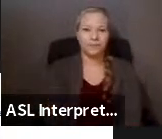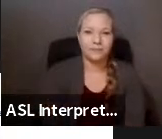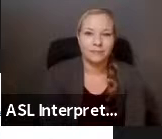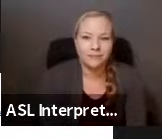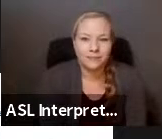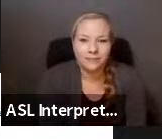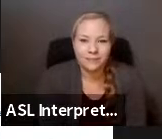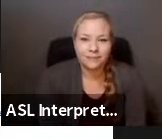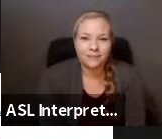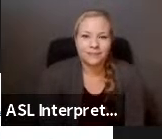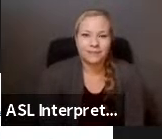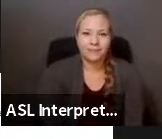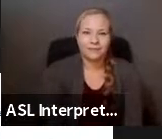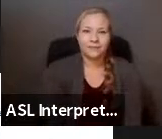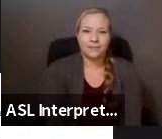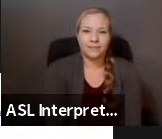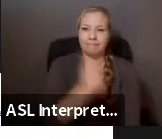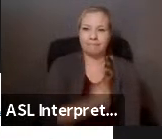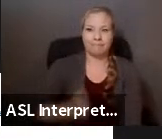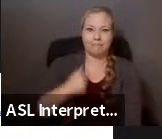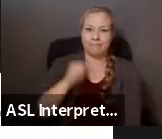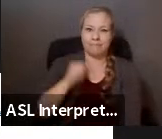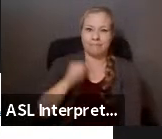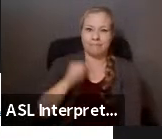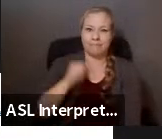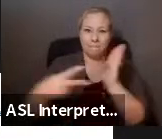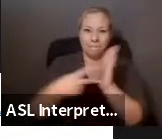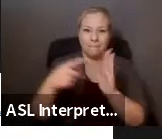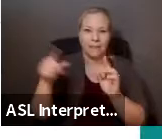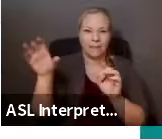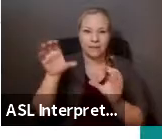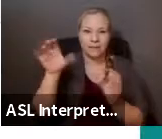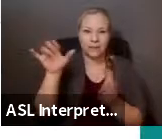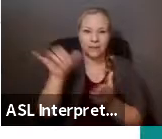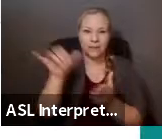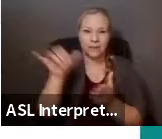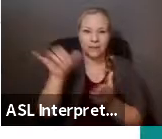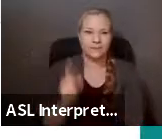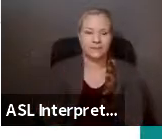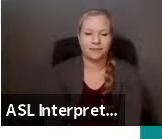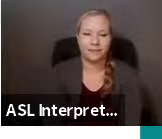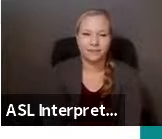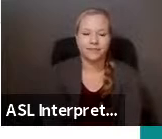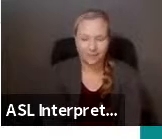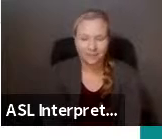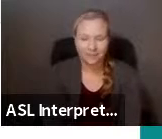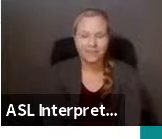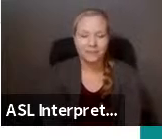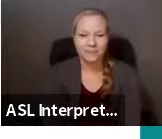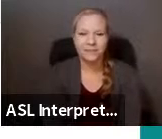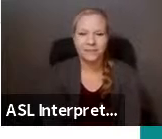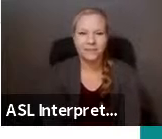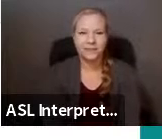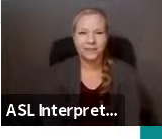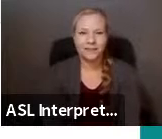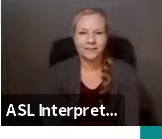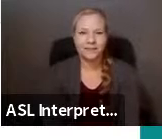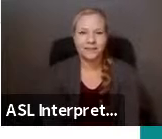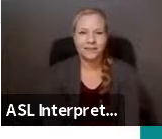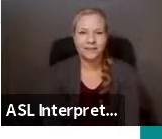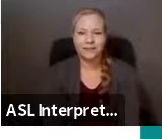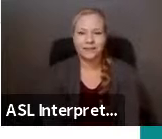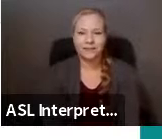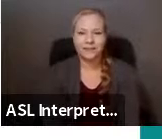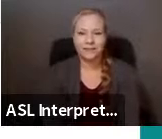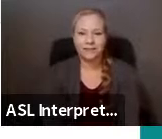switched screens. Yeah, sorry, not sure what happened with my screen here. Give me just a sec. Here we go. You can see